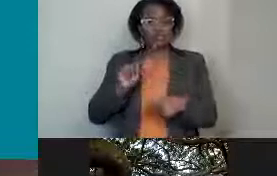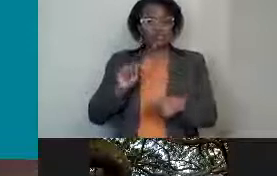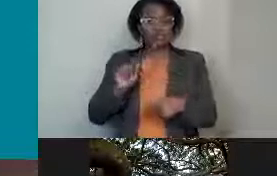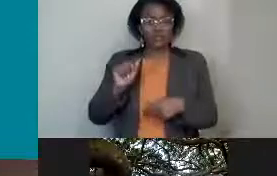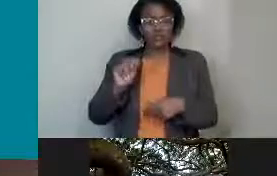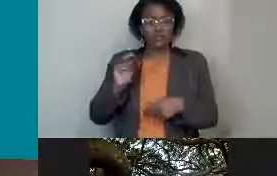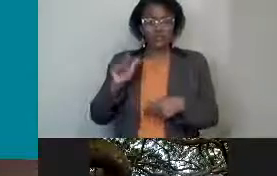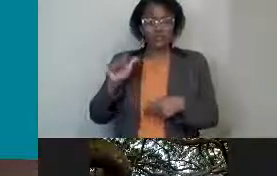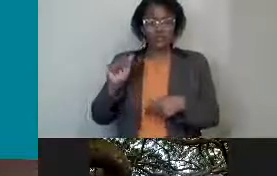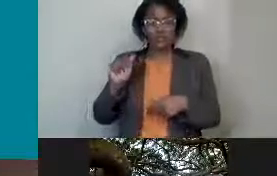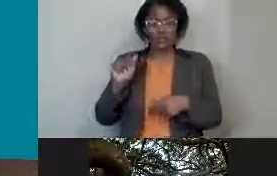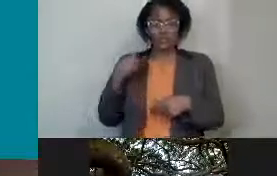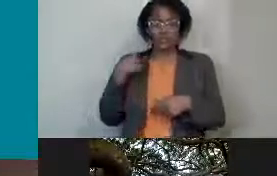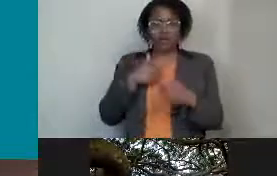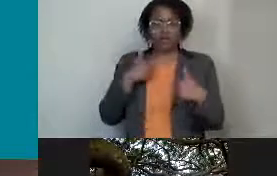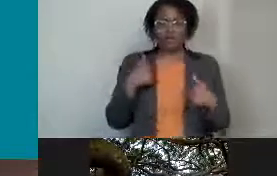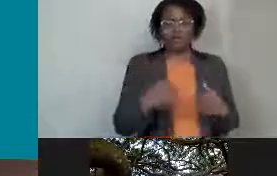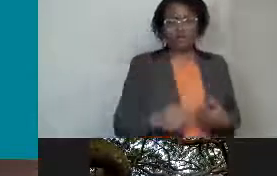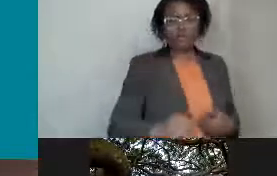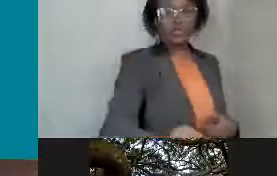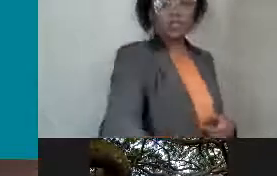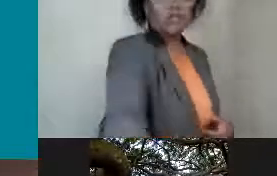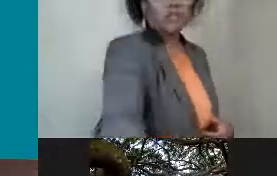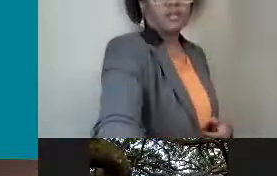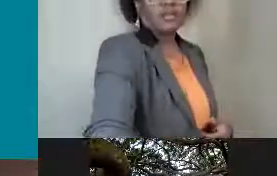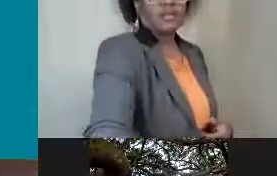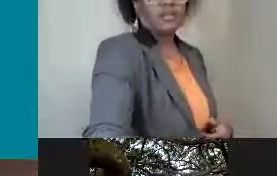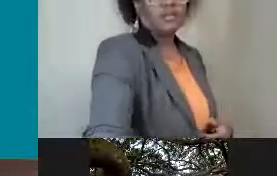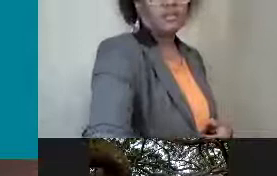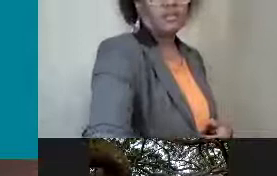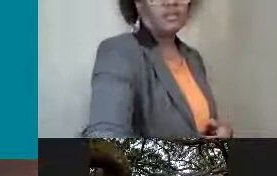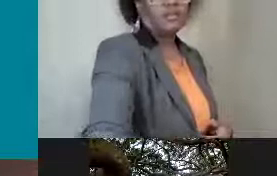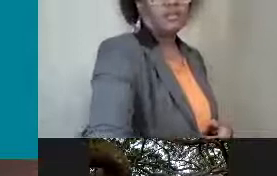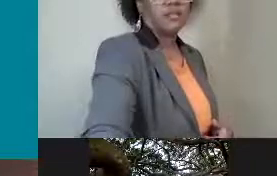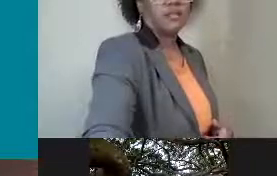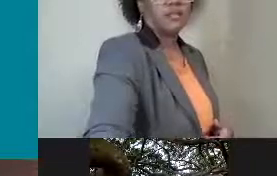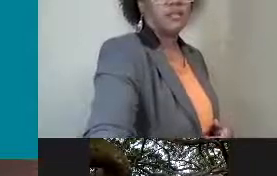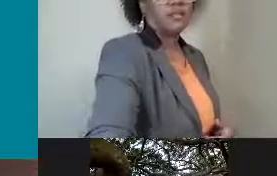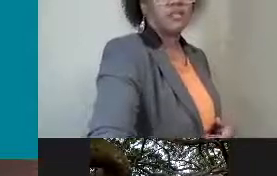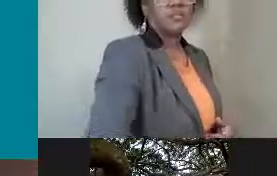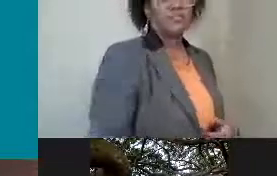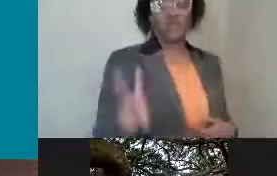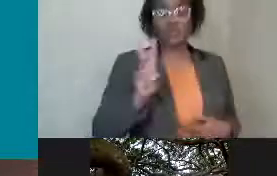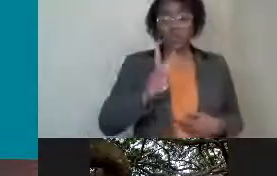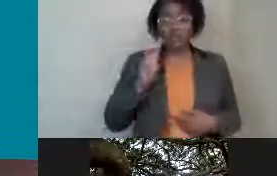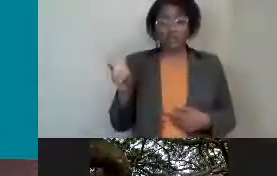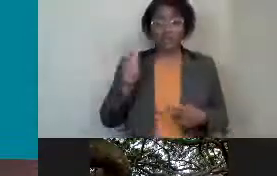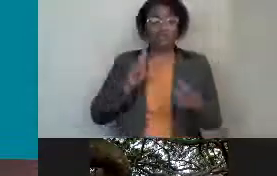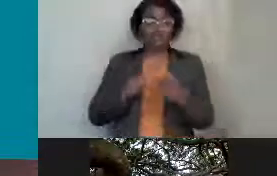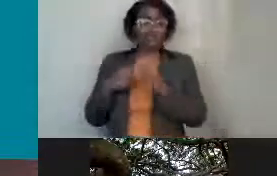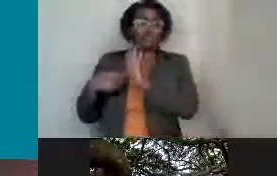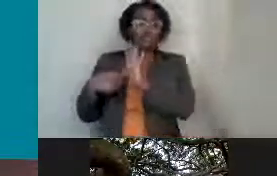webinars to help to inform the public about our idea of